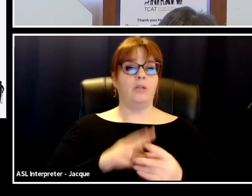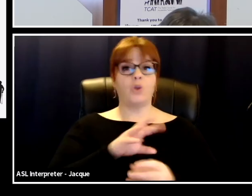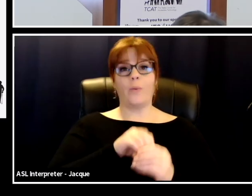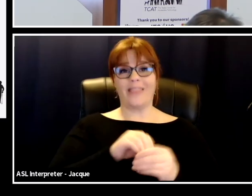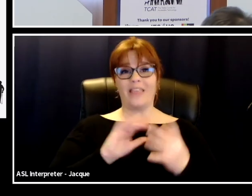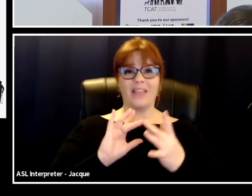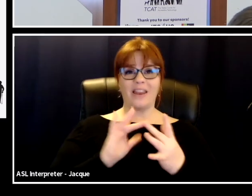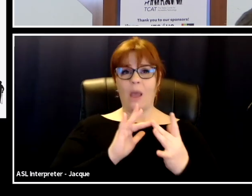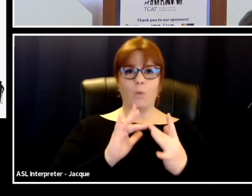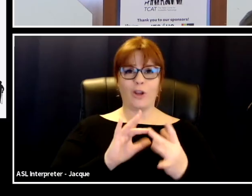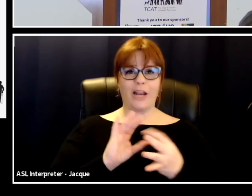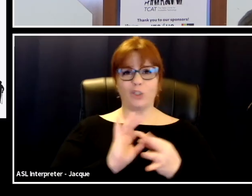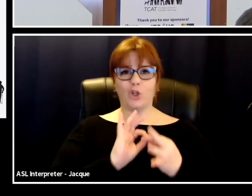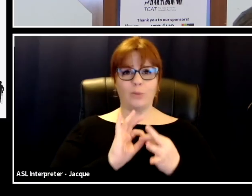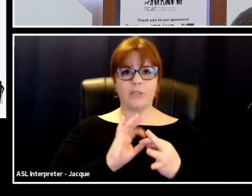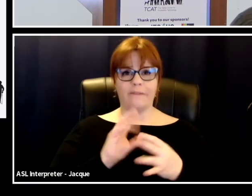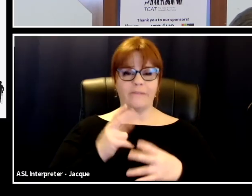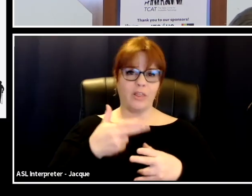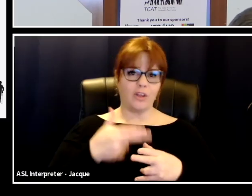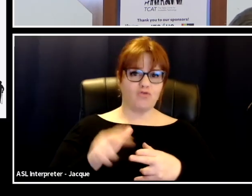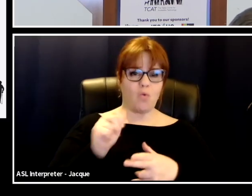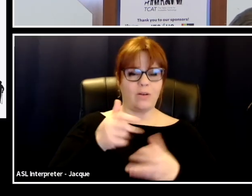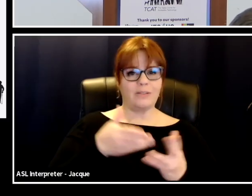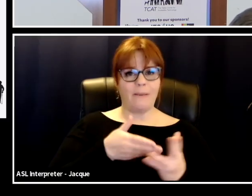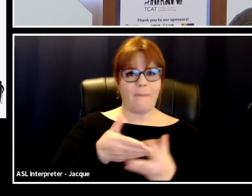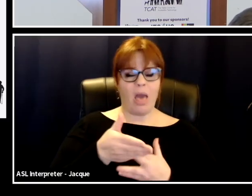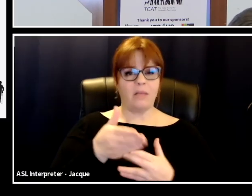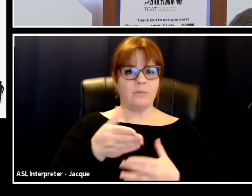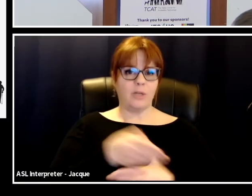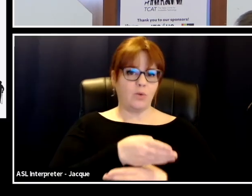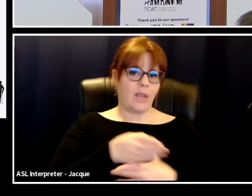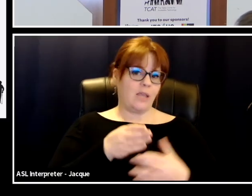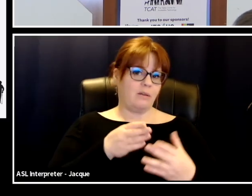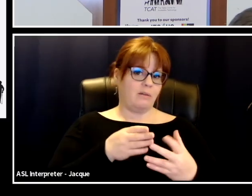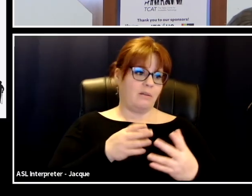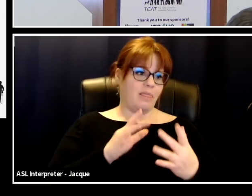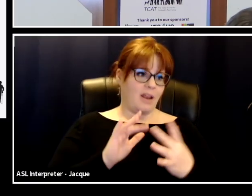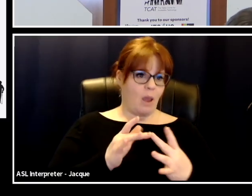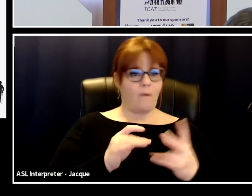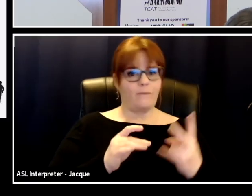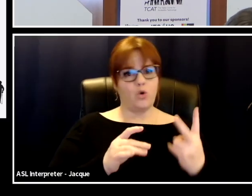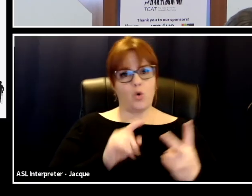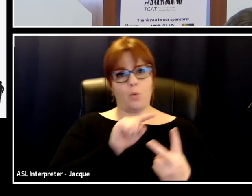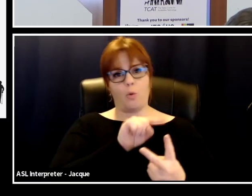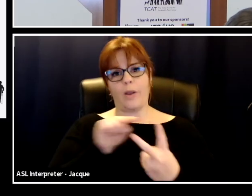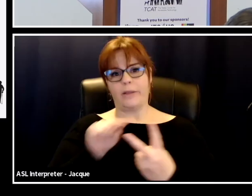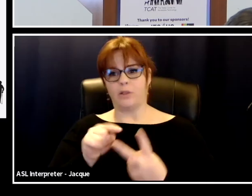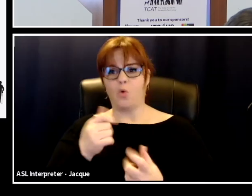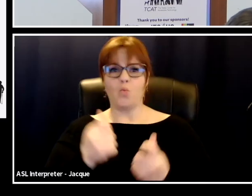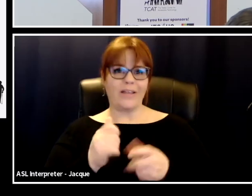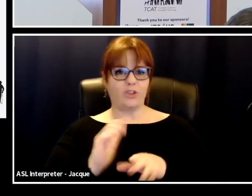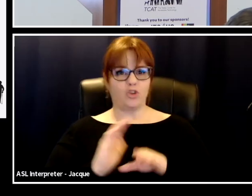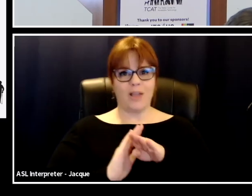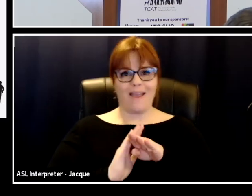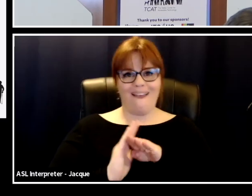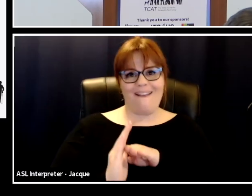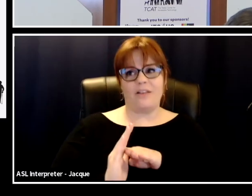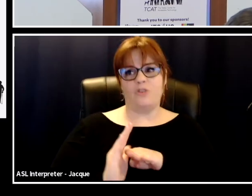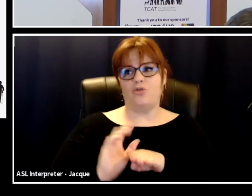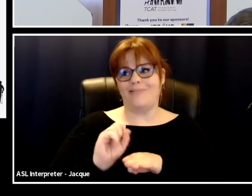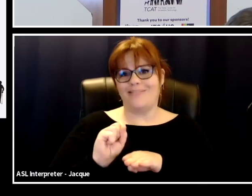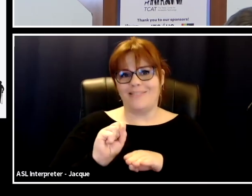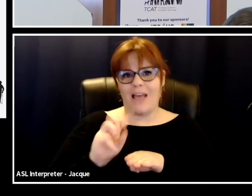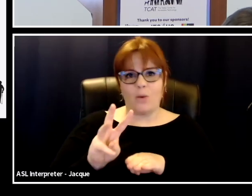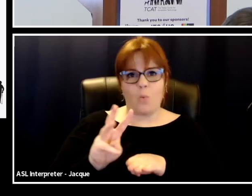network and in terms of like the shortest paths within the network between 2 points, which of these edges or which of these sidewalk kind of segments are used